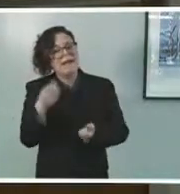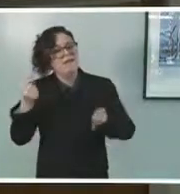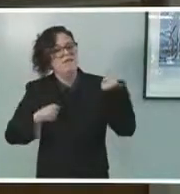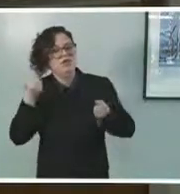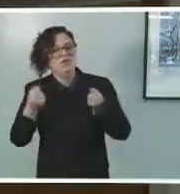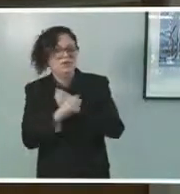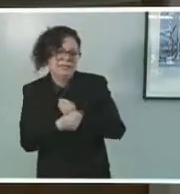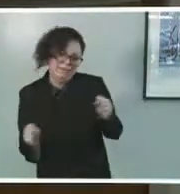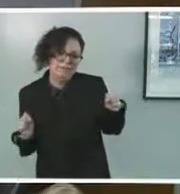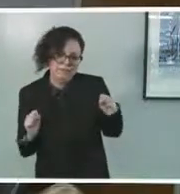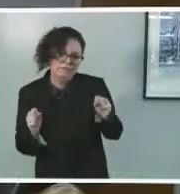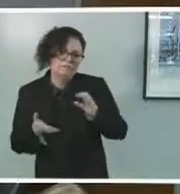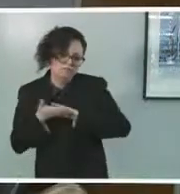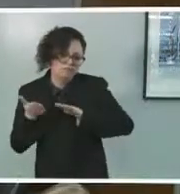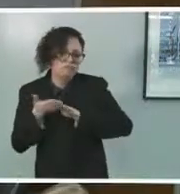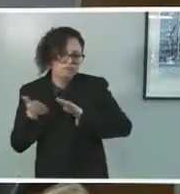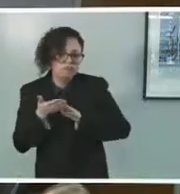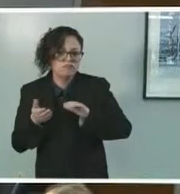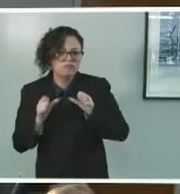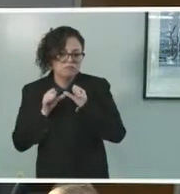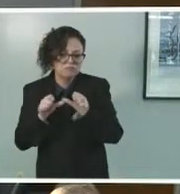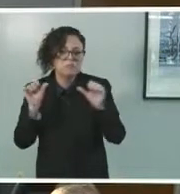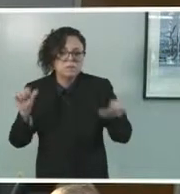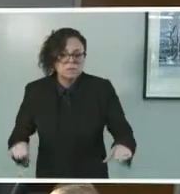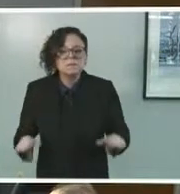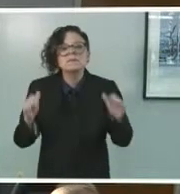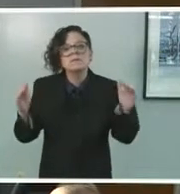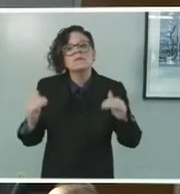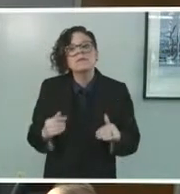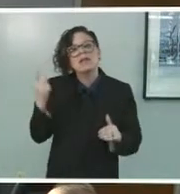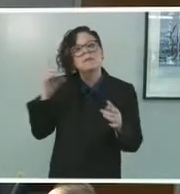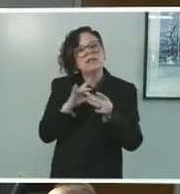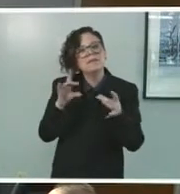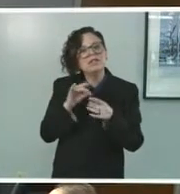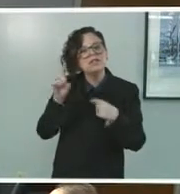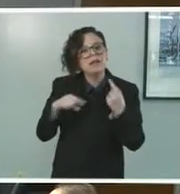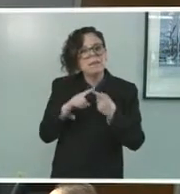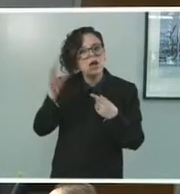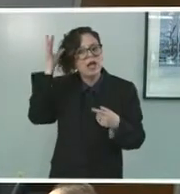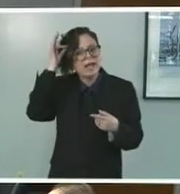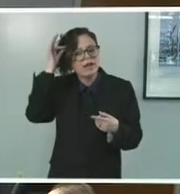Okay. I think one of you mentioned this earlier, but hair salons.